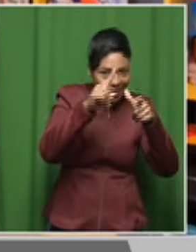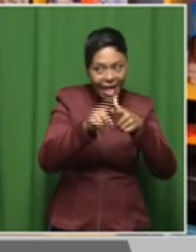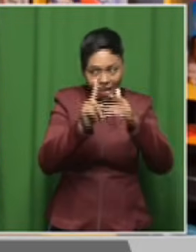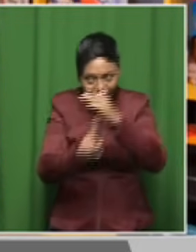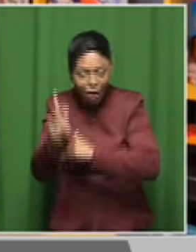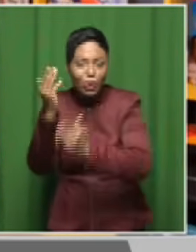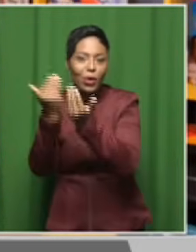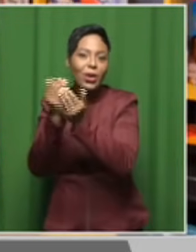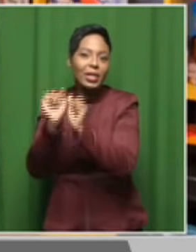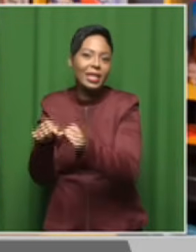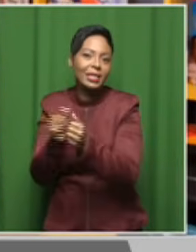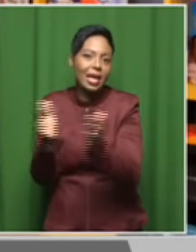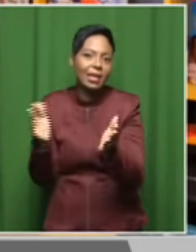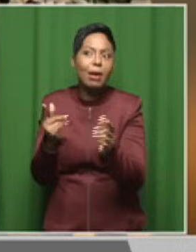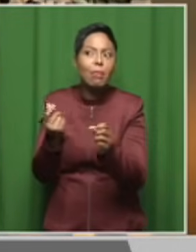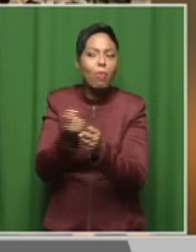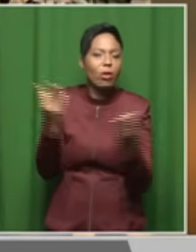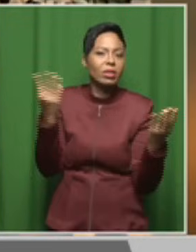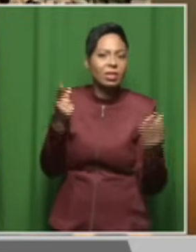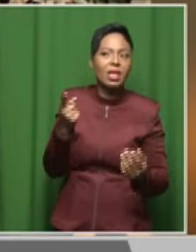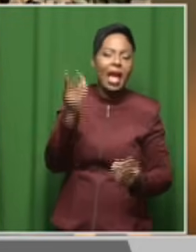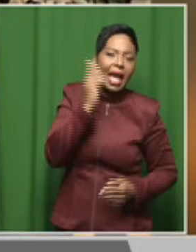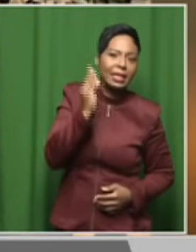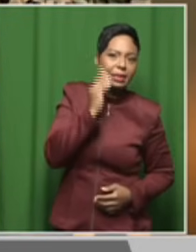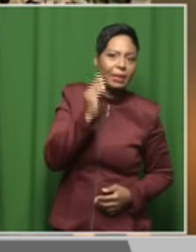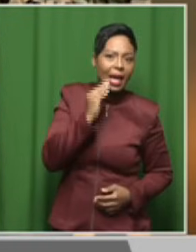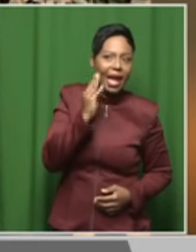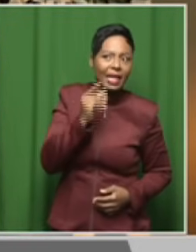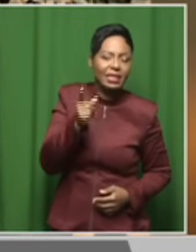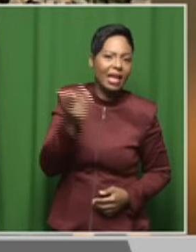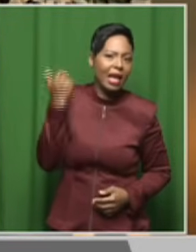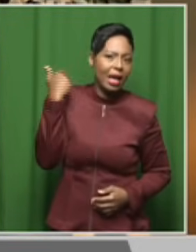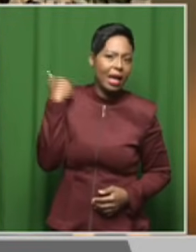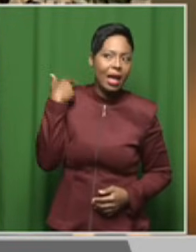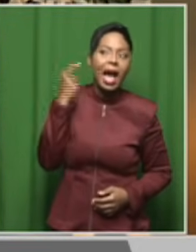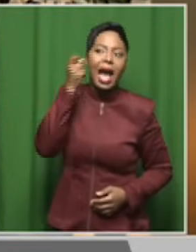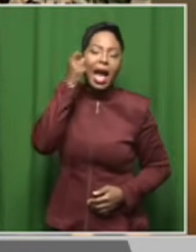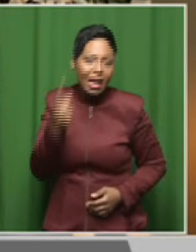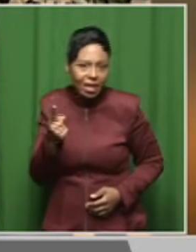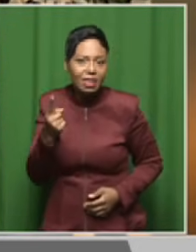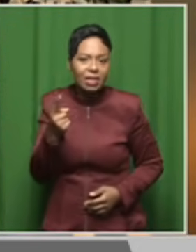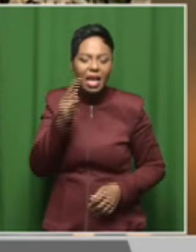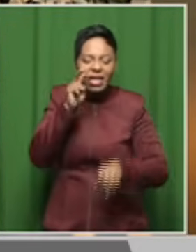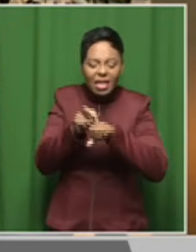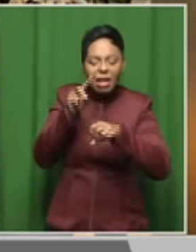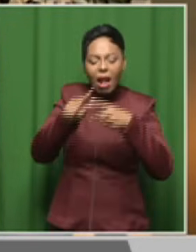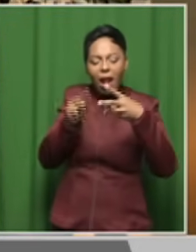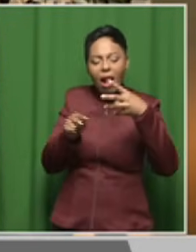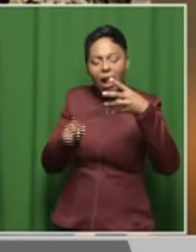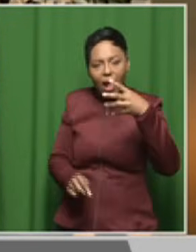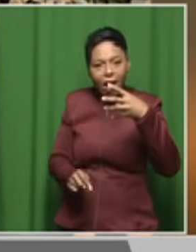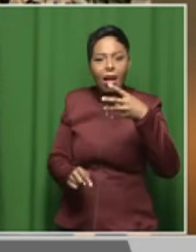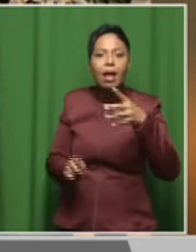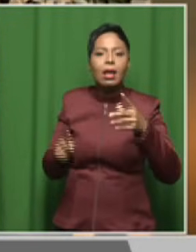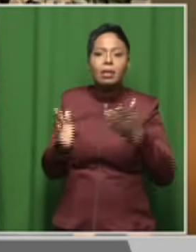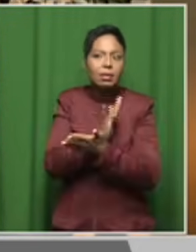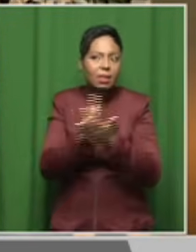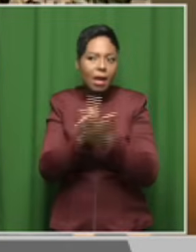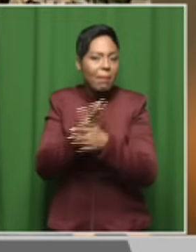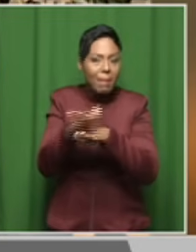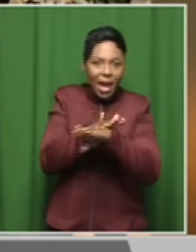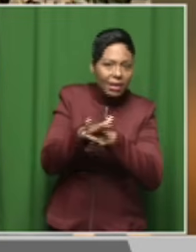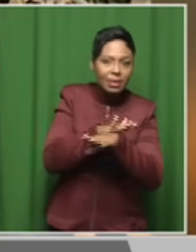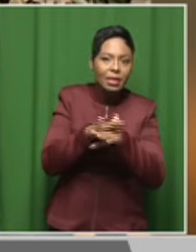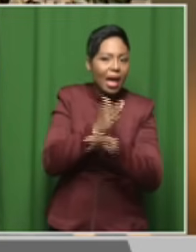of experience. They understand the requirements. They don't, for example, often have access to the very basics like